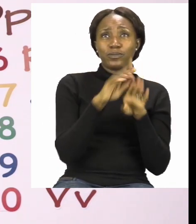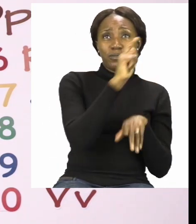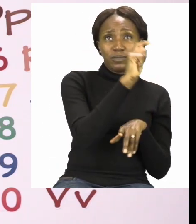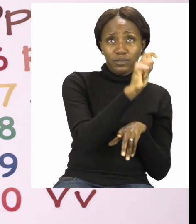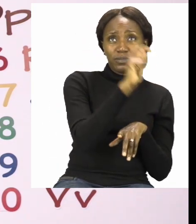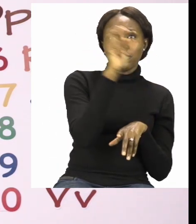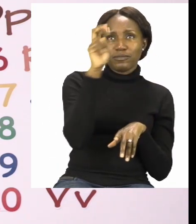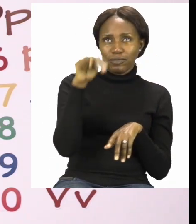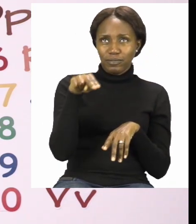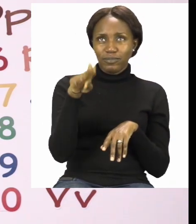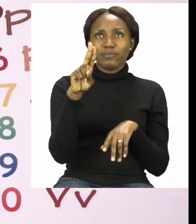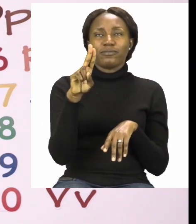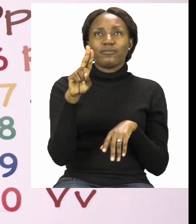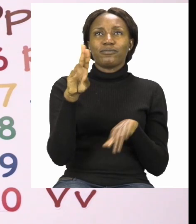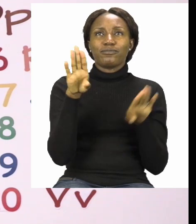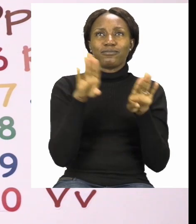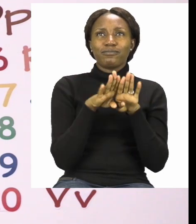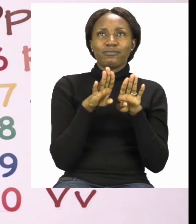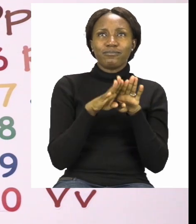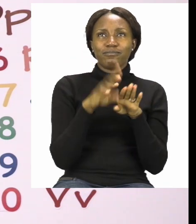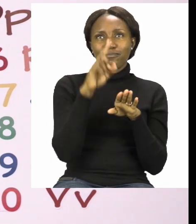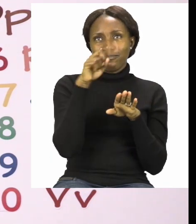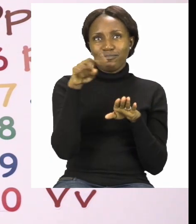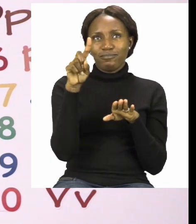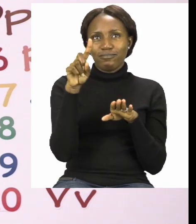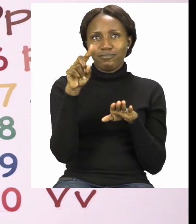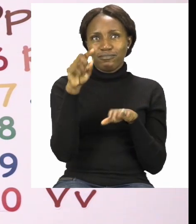to help you. Don't forget that Mr.